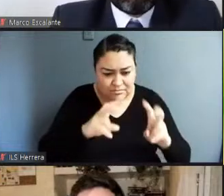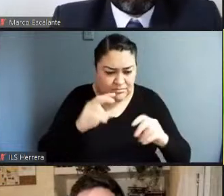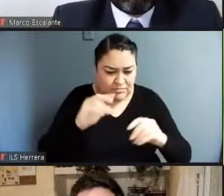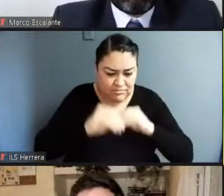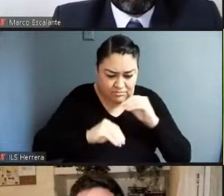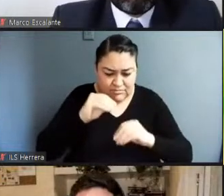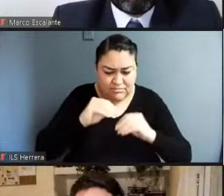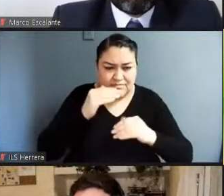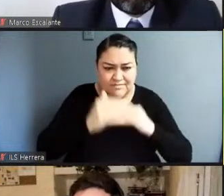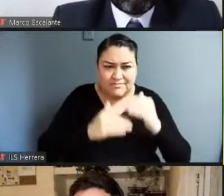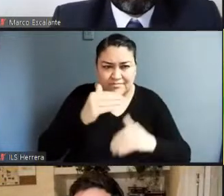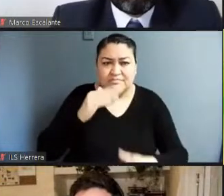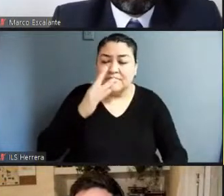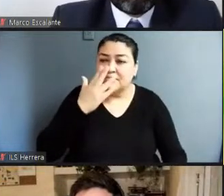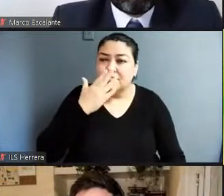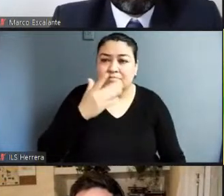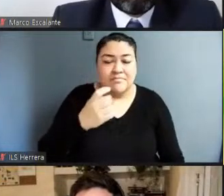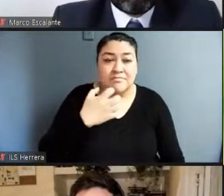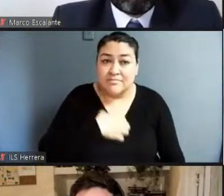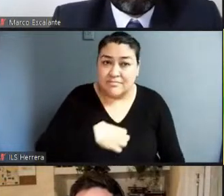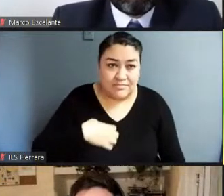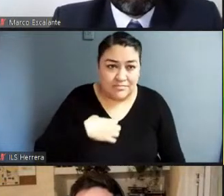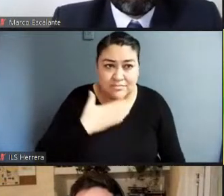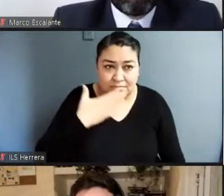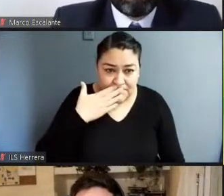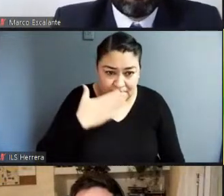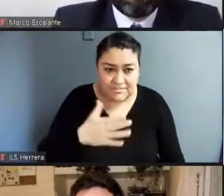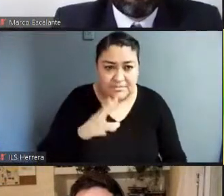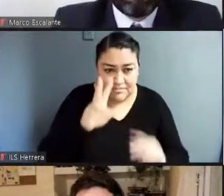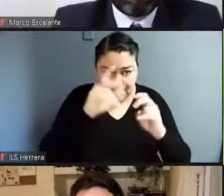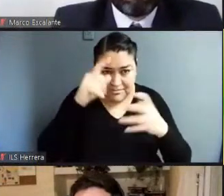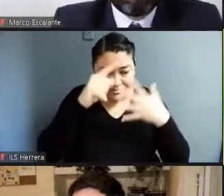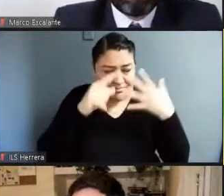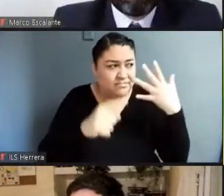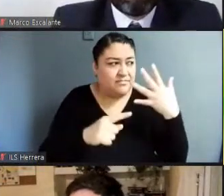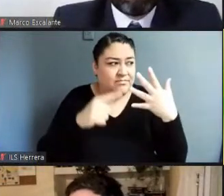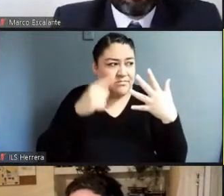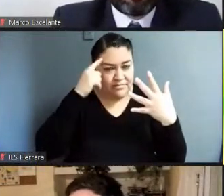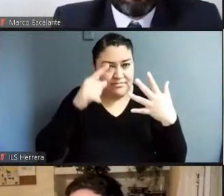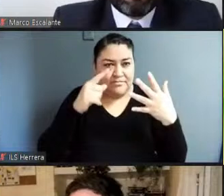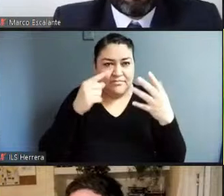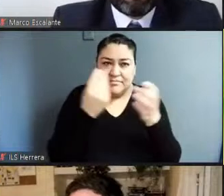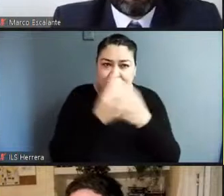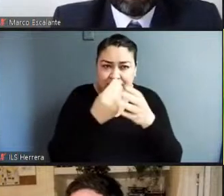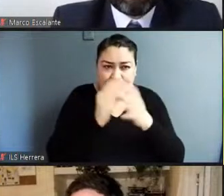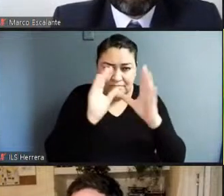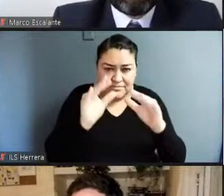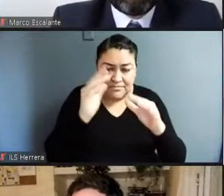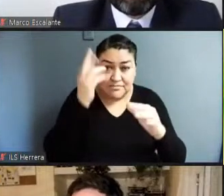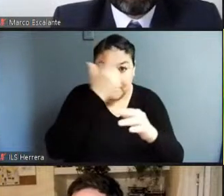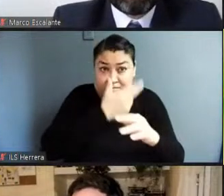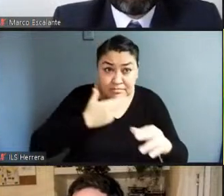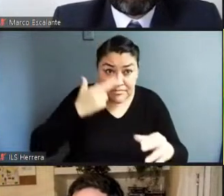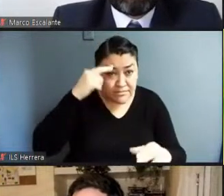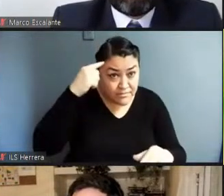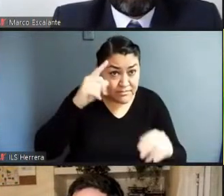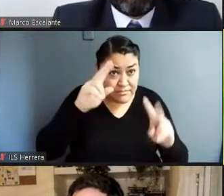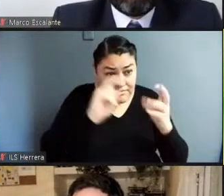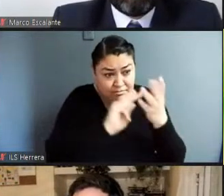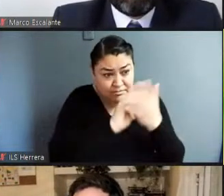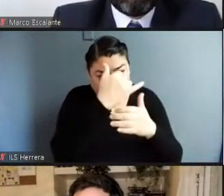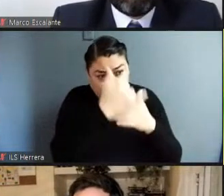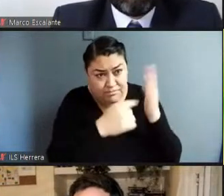quantum leap during the pandemic regarding the curriculum. This is very satisfactory for each of the